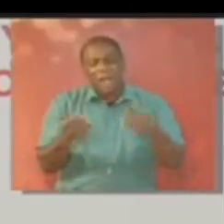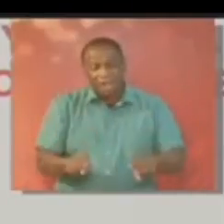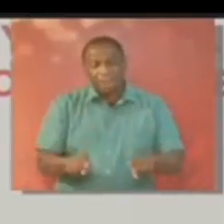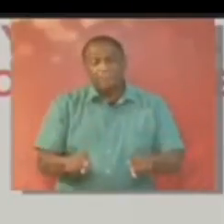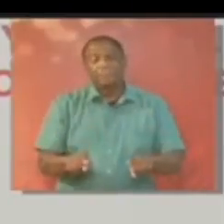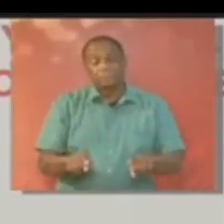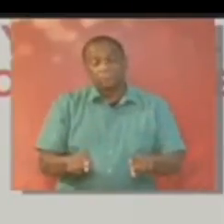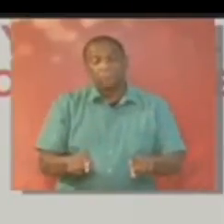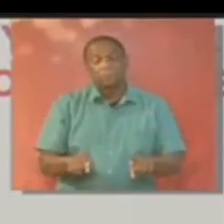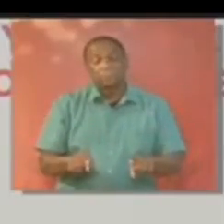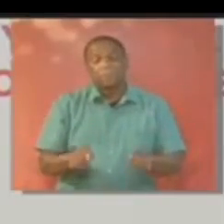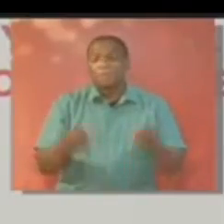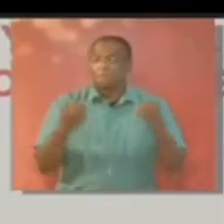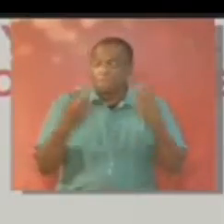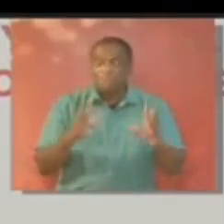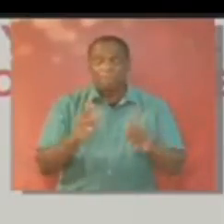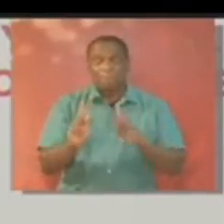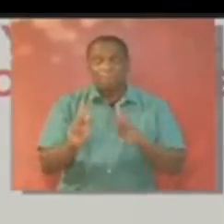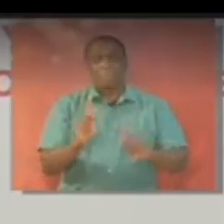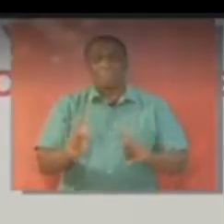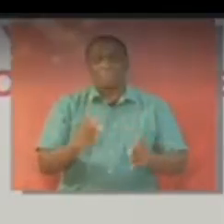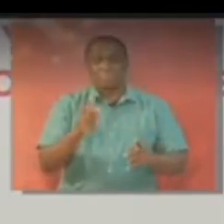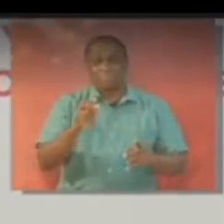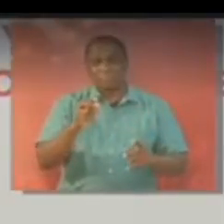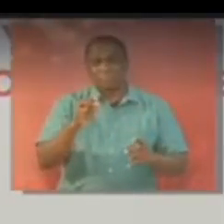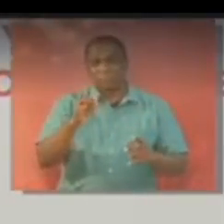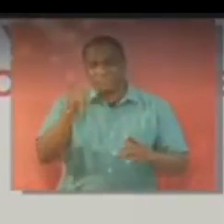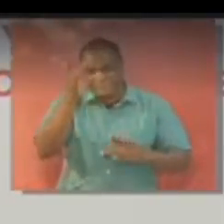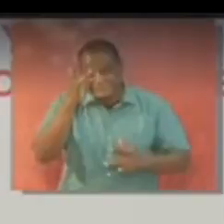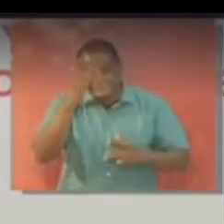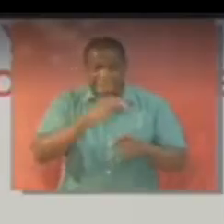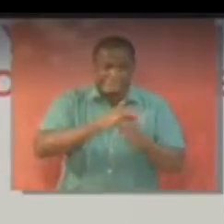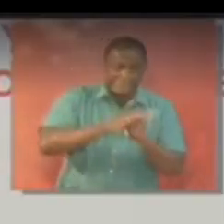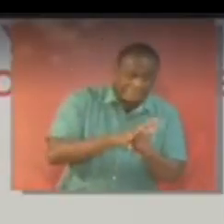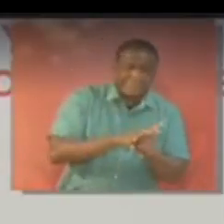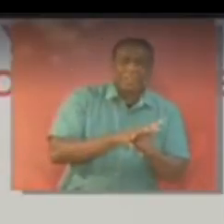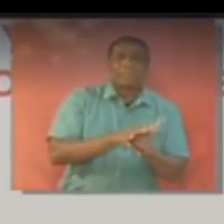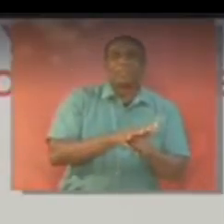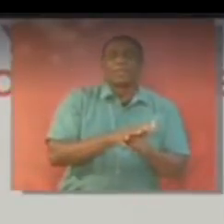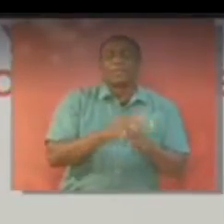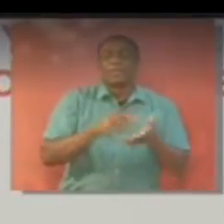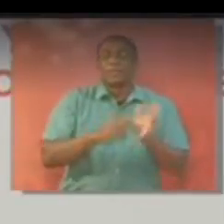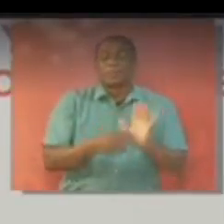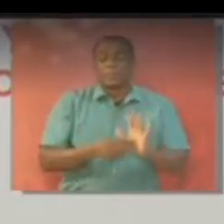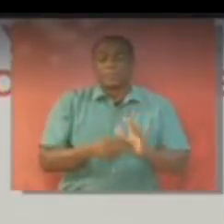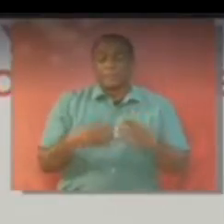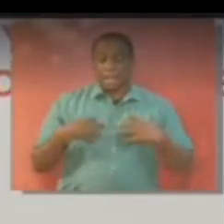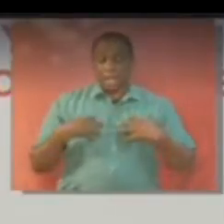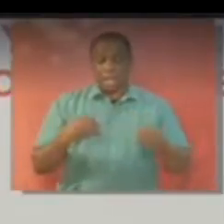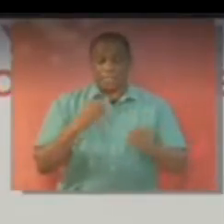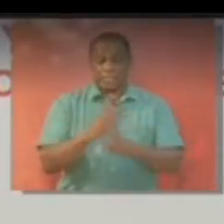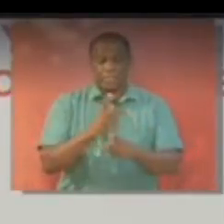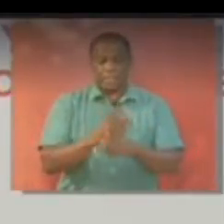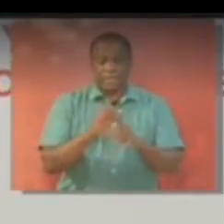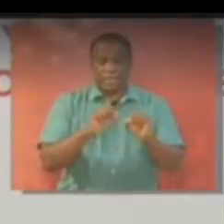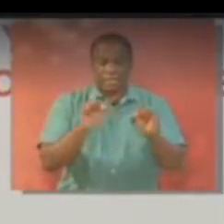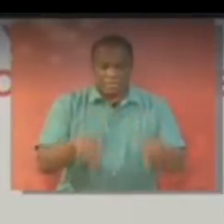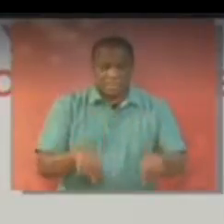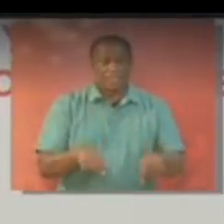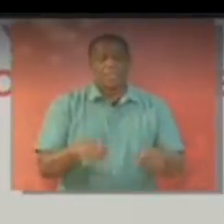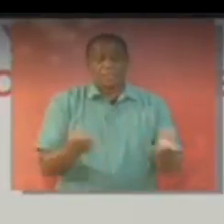a flooding of the healthcare system in Tobago, and then when you come back to Trinidad, you spread the virus to